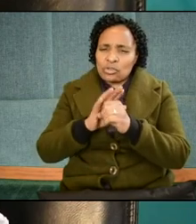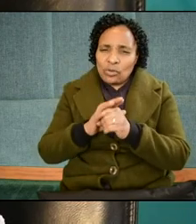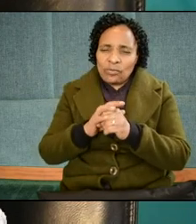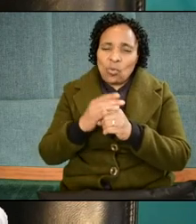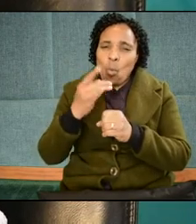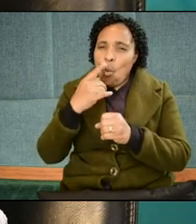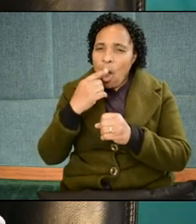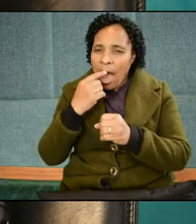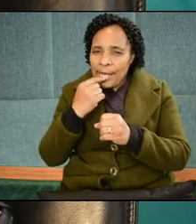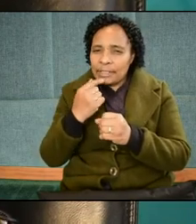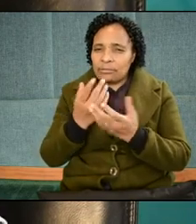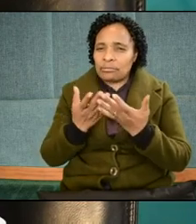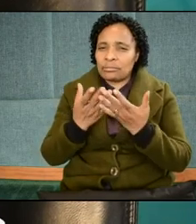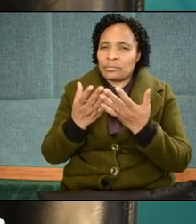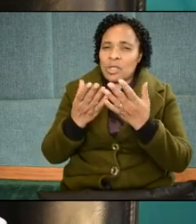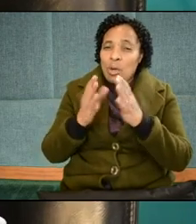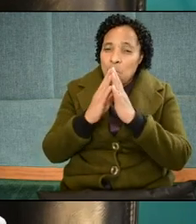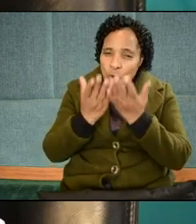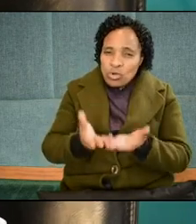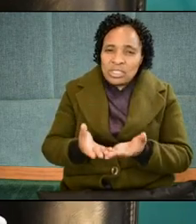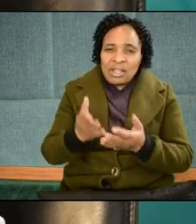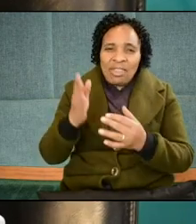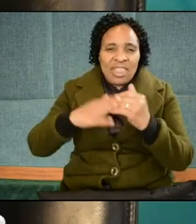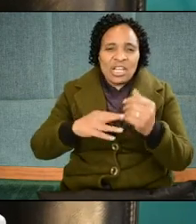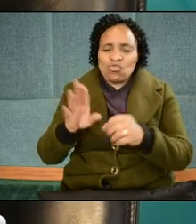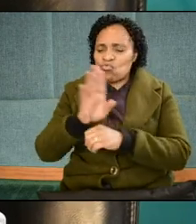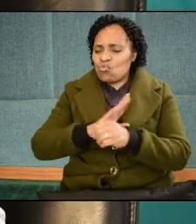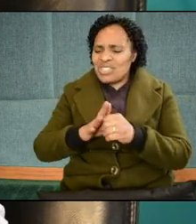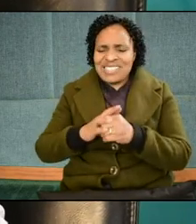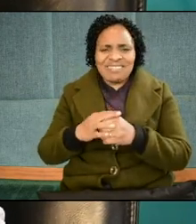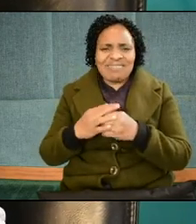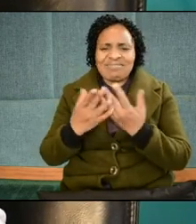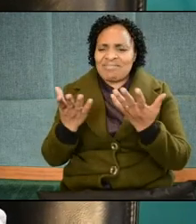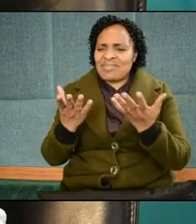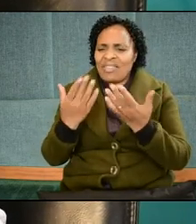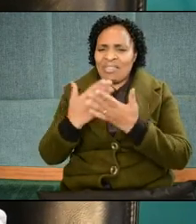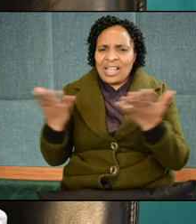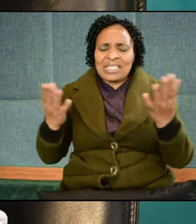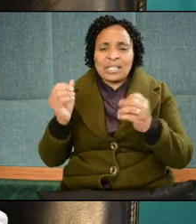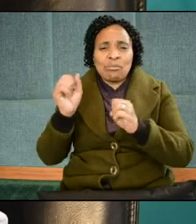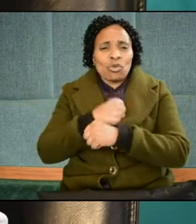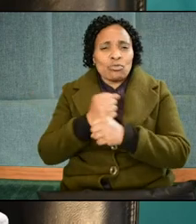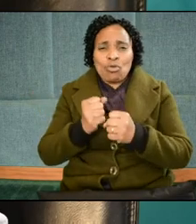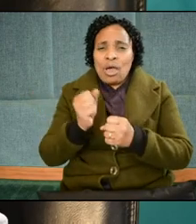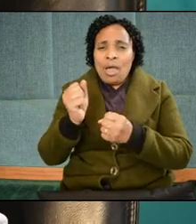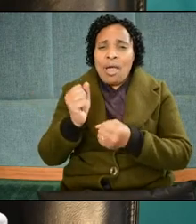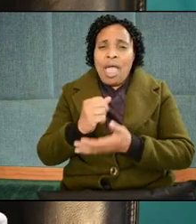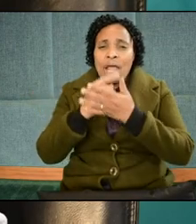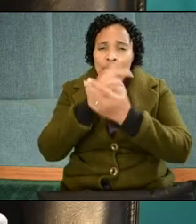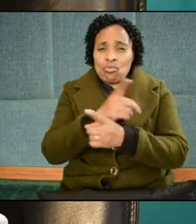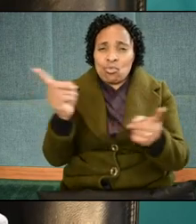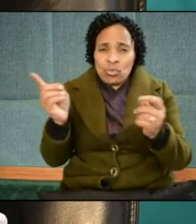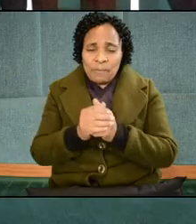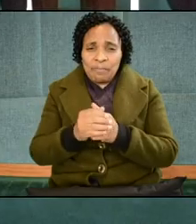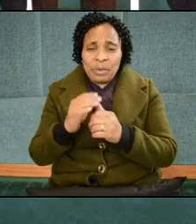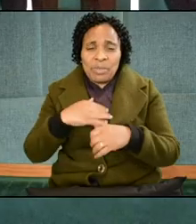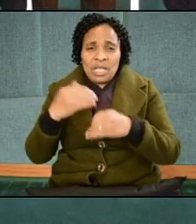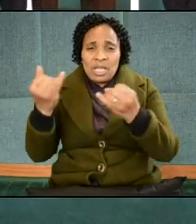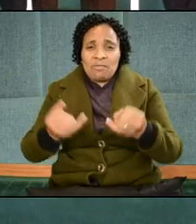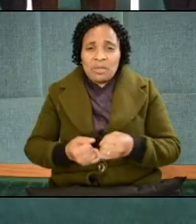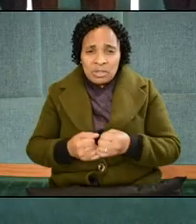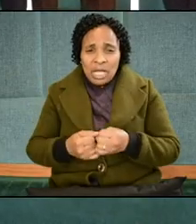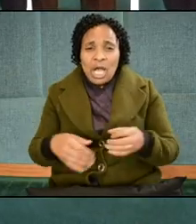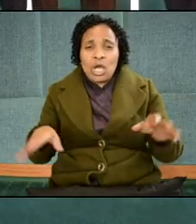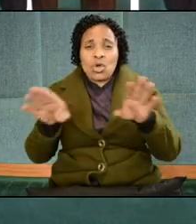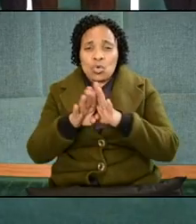that rather than spending your time in things that will not help you. Mm-hmm. And with that, I think I would like to invite Ashley to give